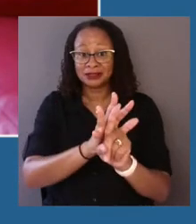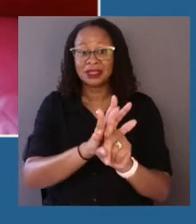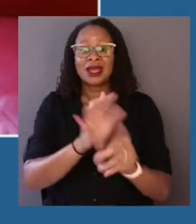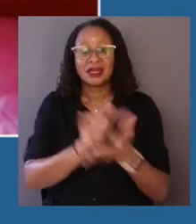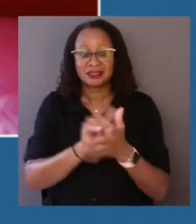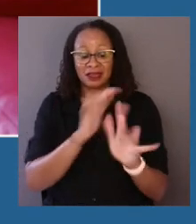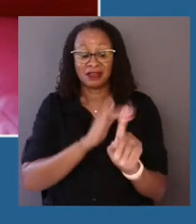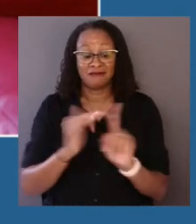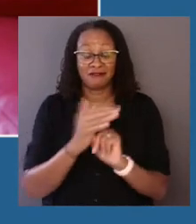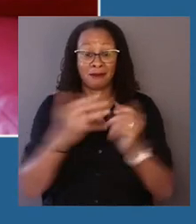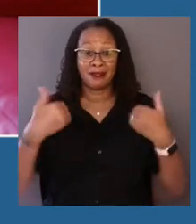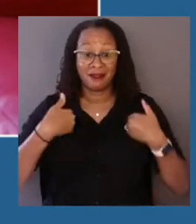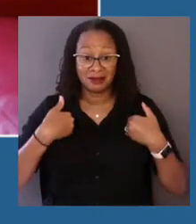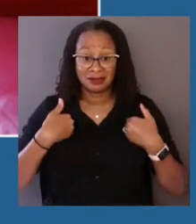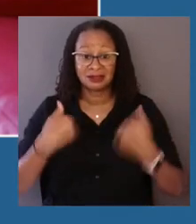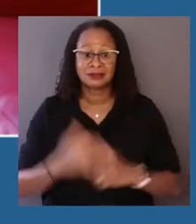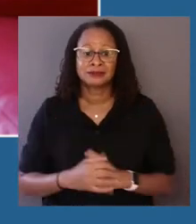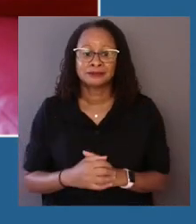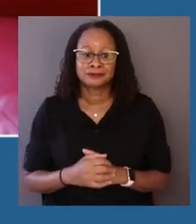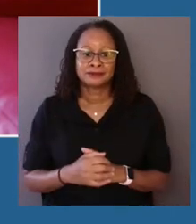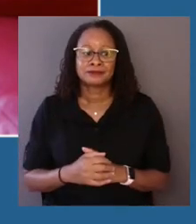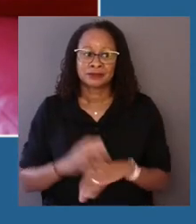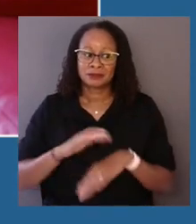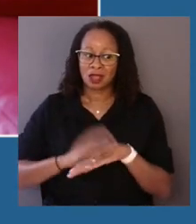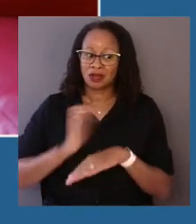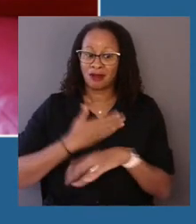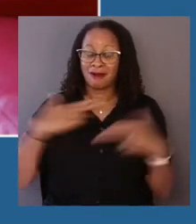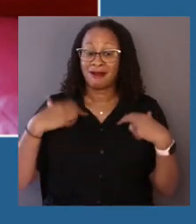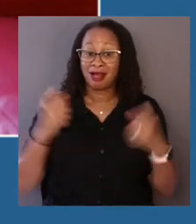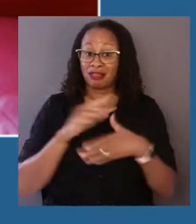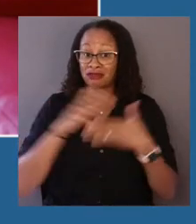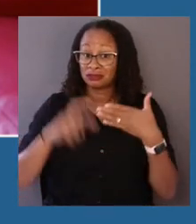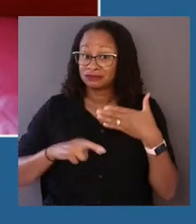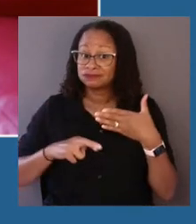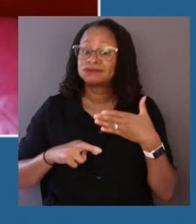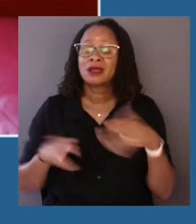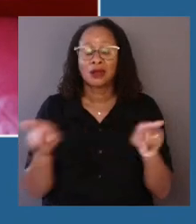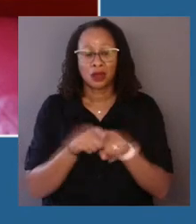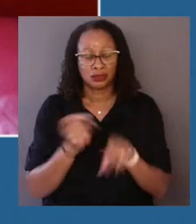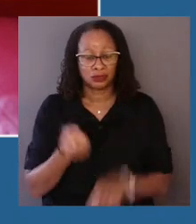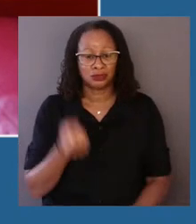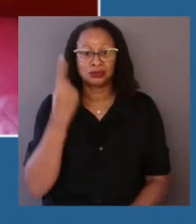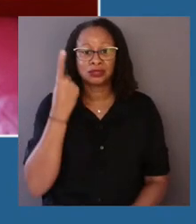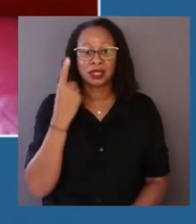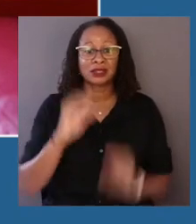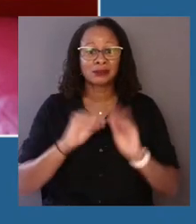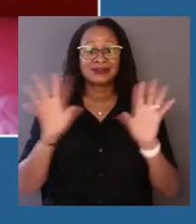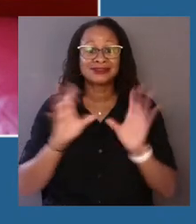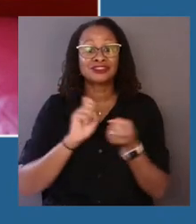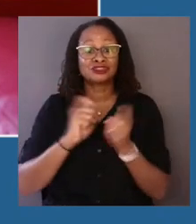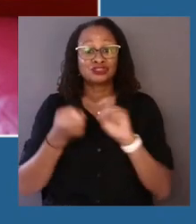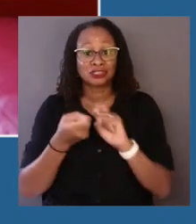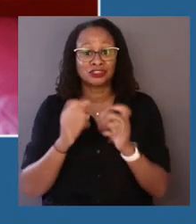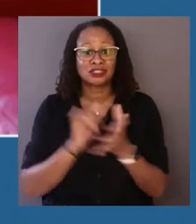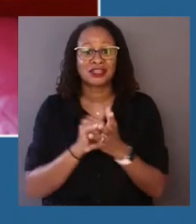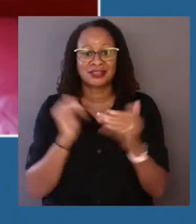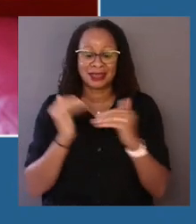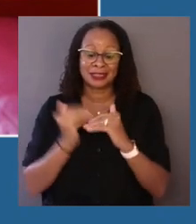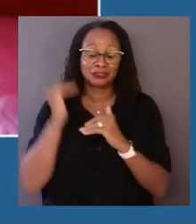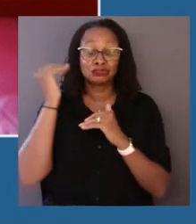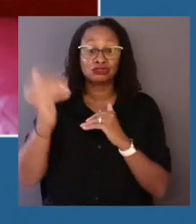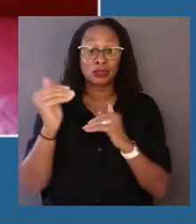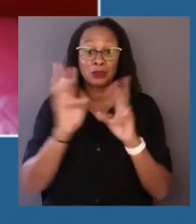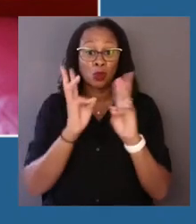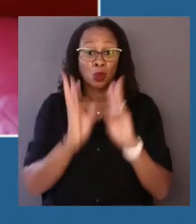has on our health outcomes. We also understand the changes that extreme weather from